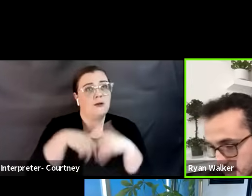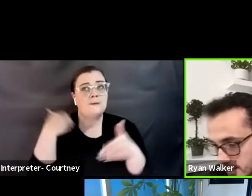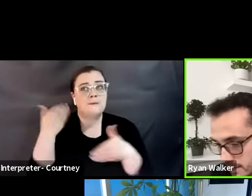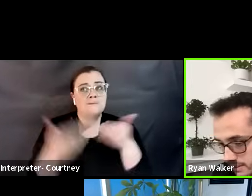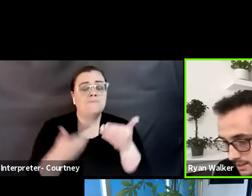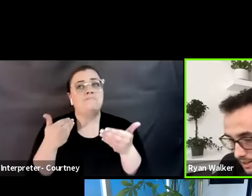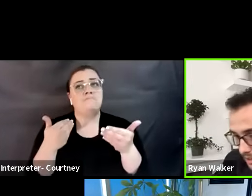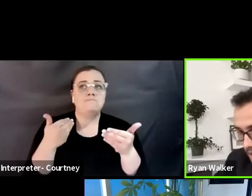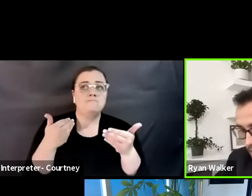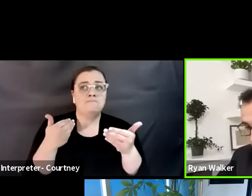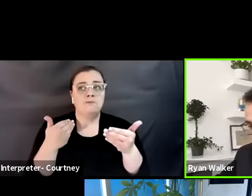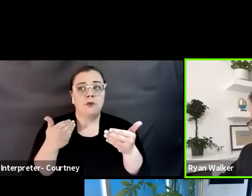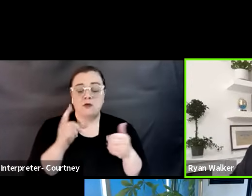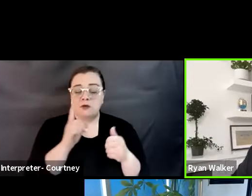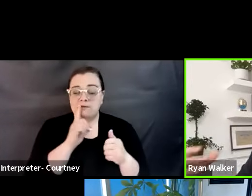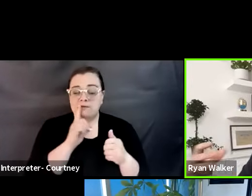is